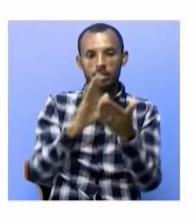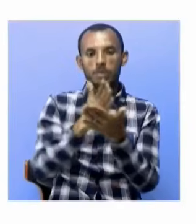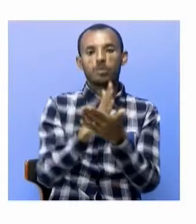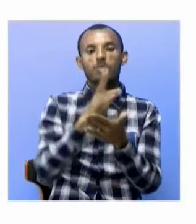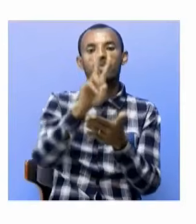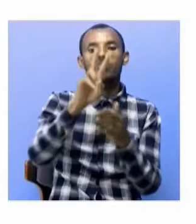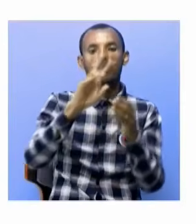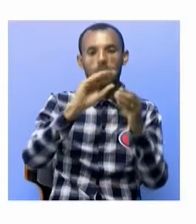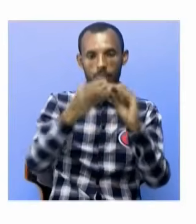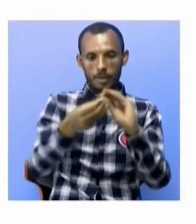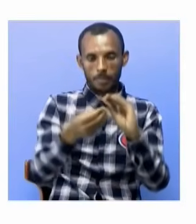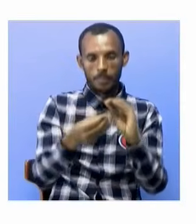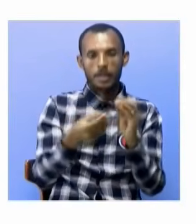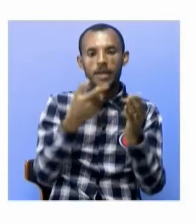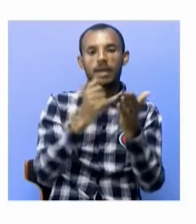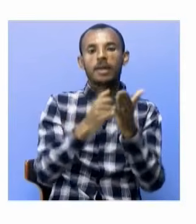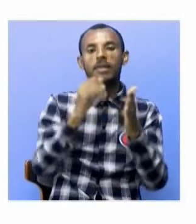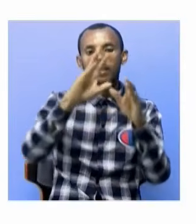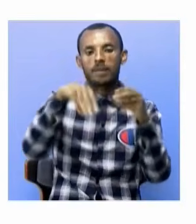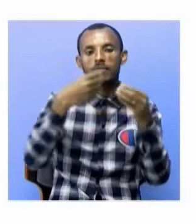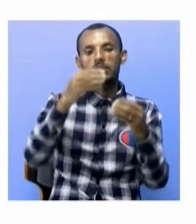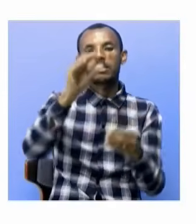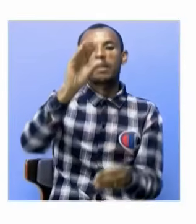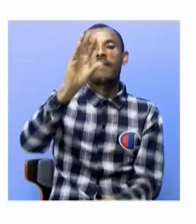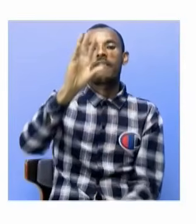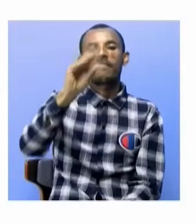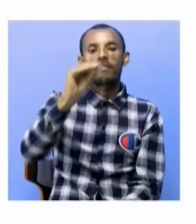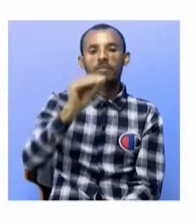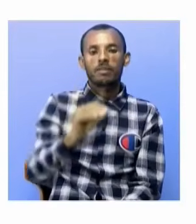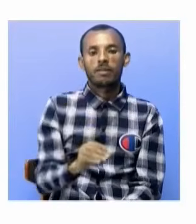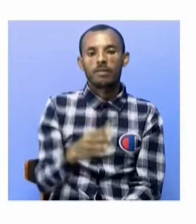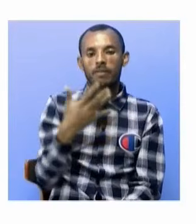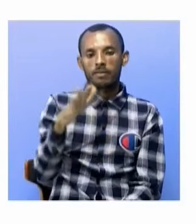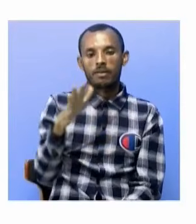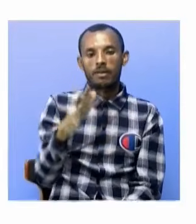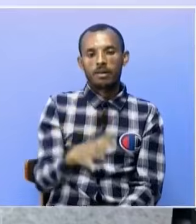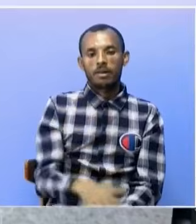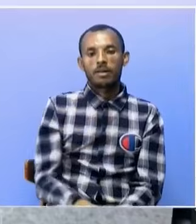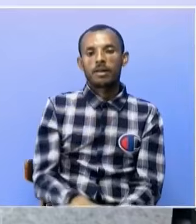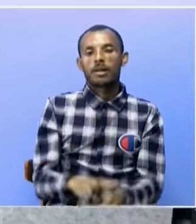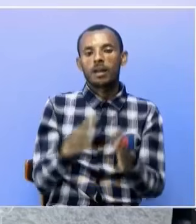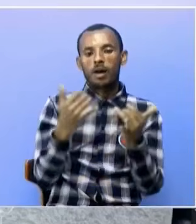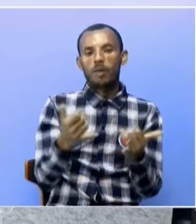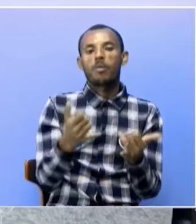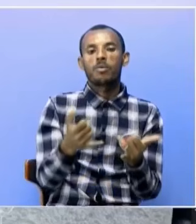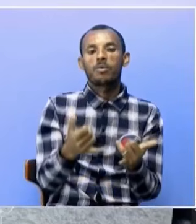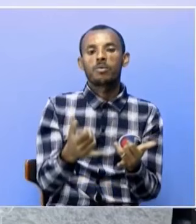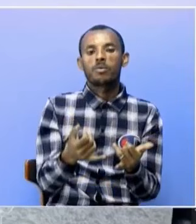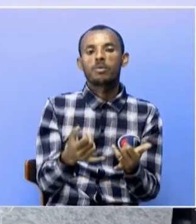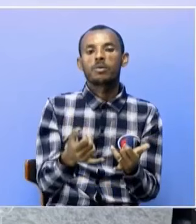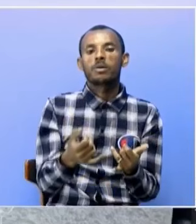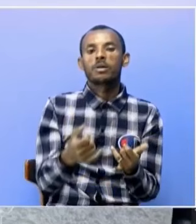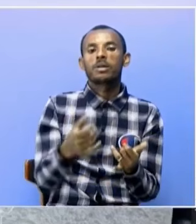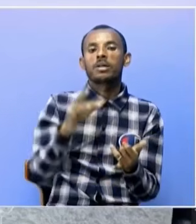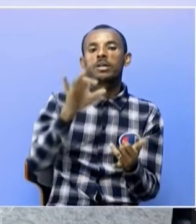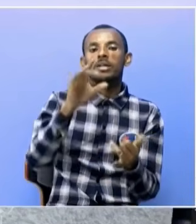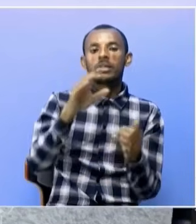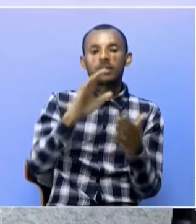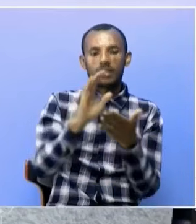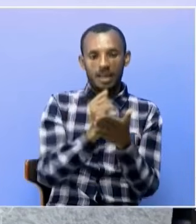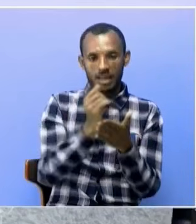numbers, it gives us 15. Now take 8 and